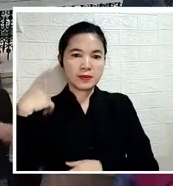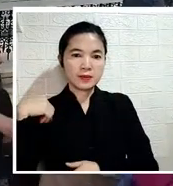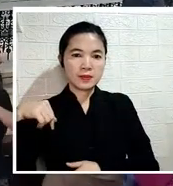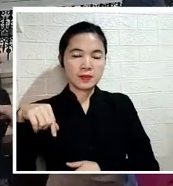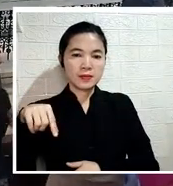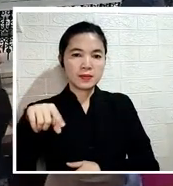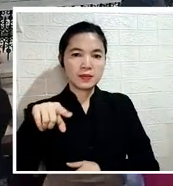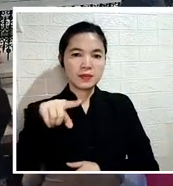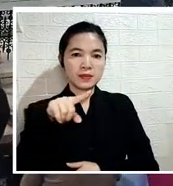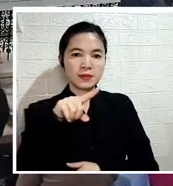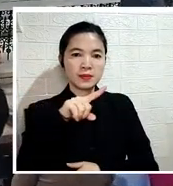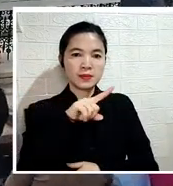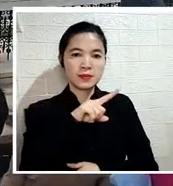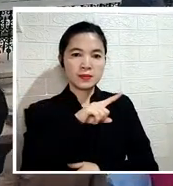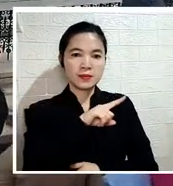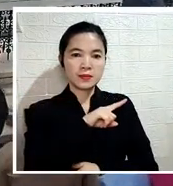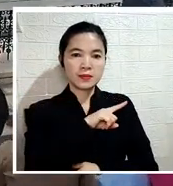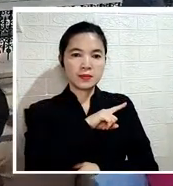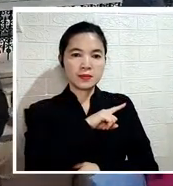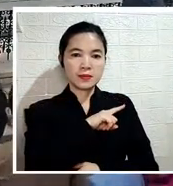puna vi.